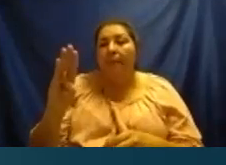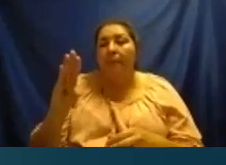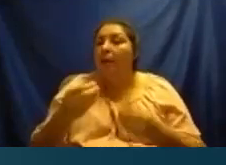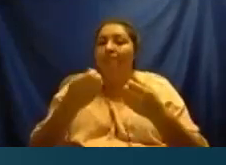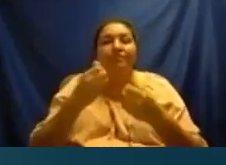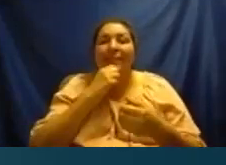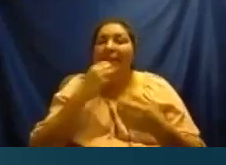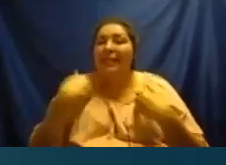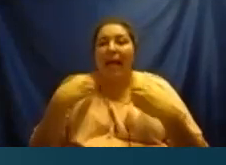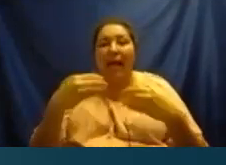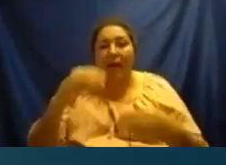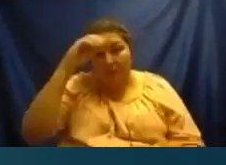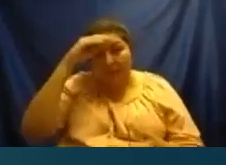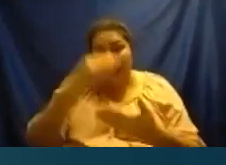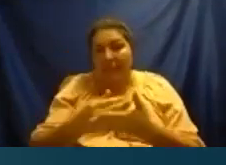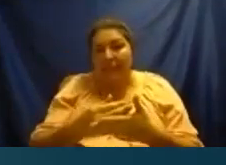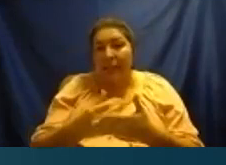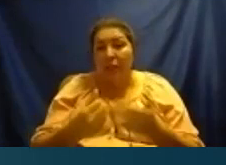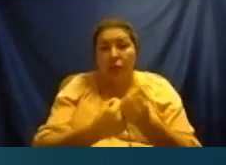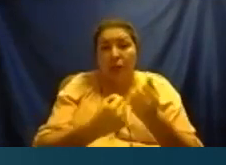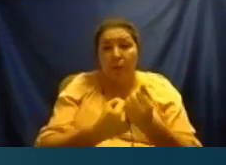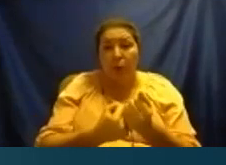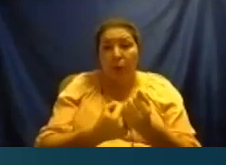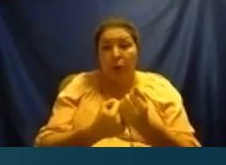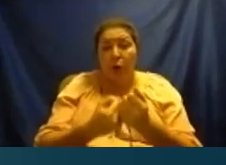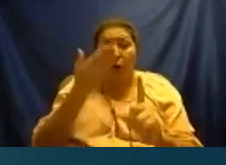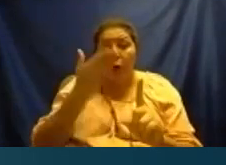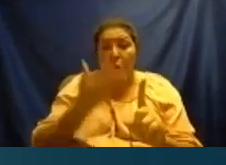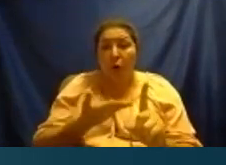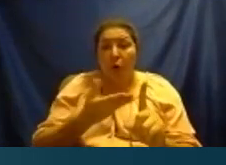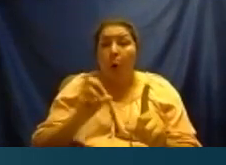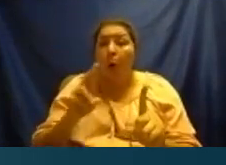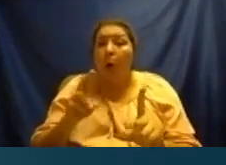support her and without a husband to support her.